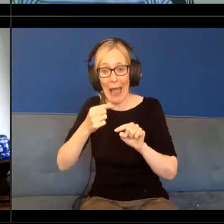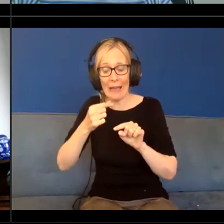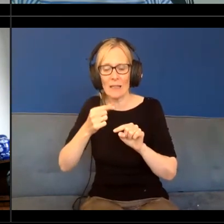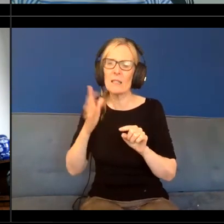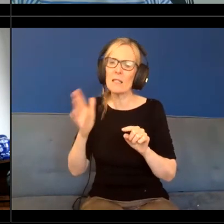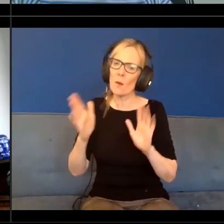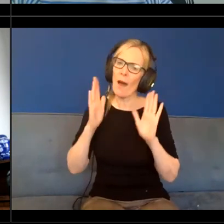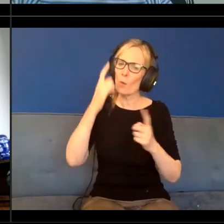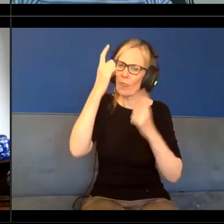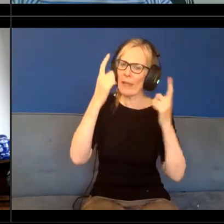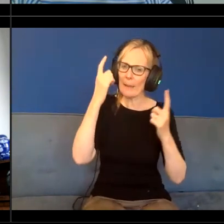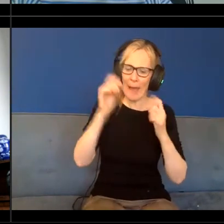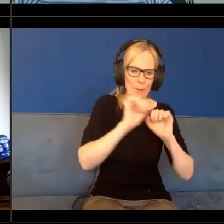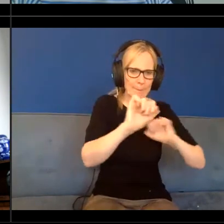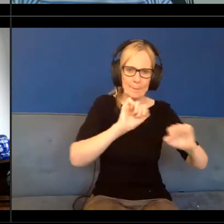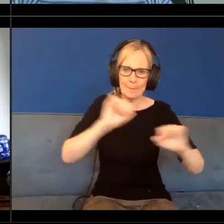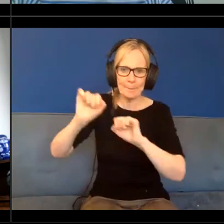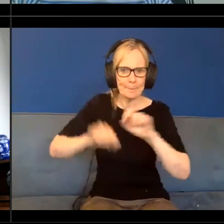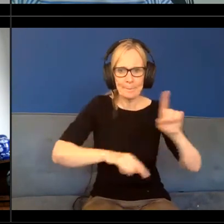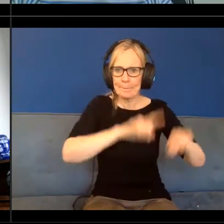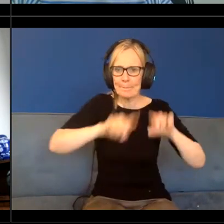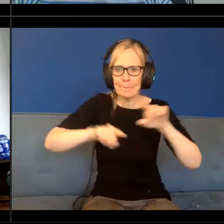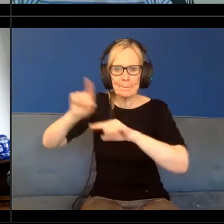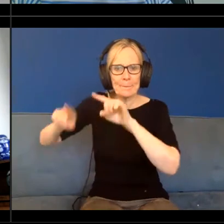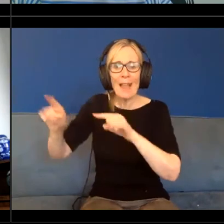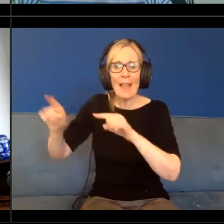considered, and the solution for each one will vary.